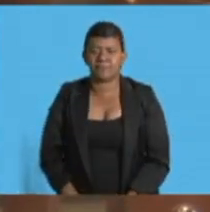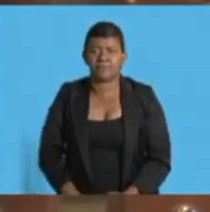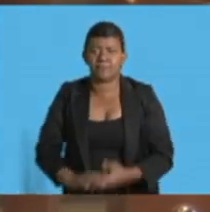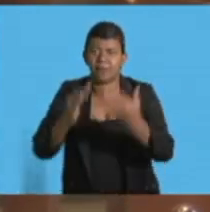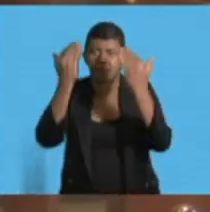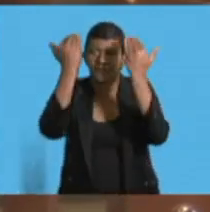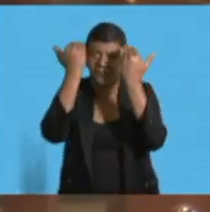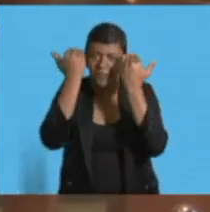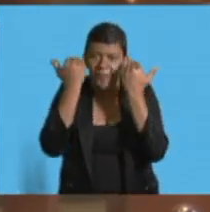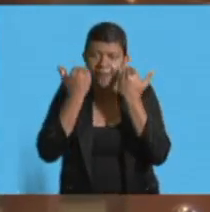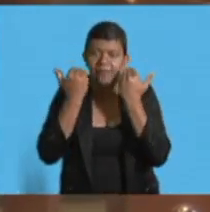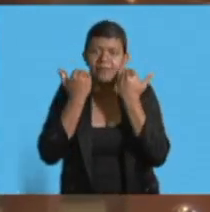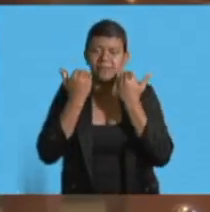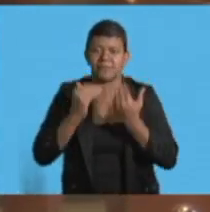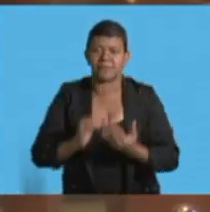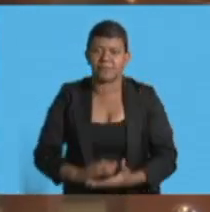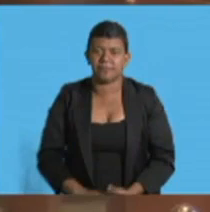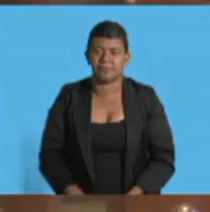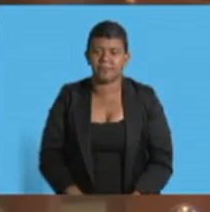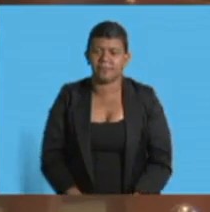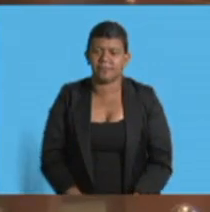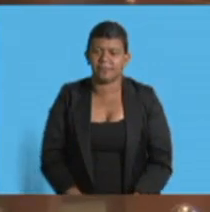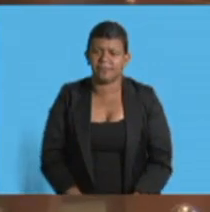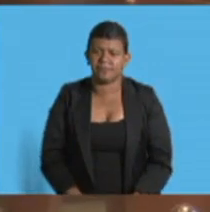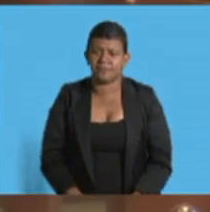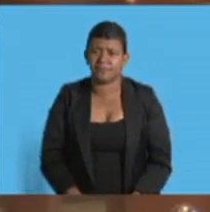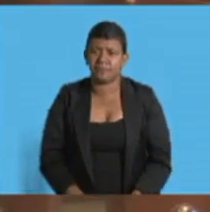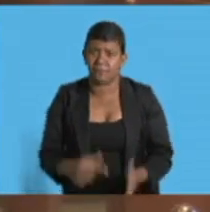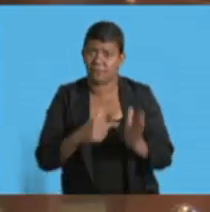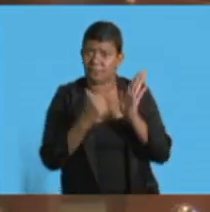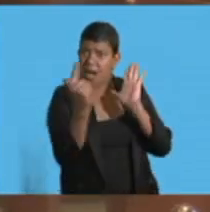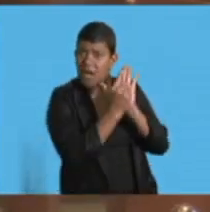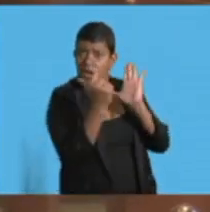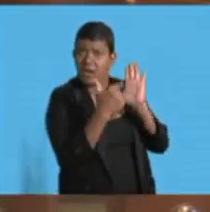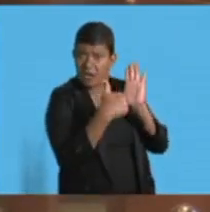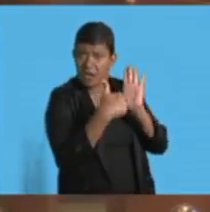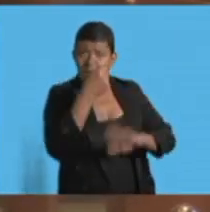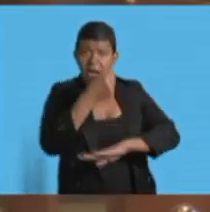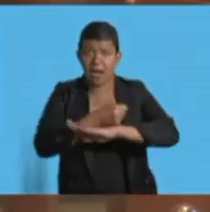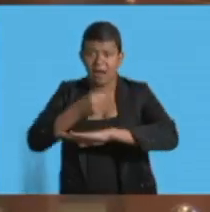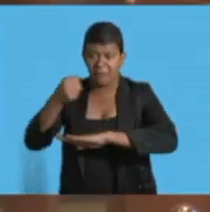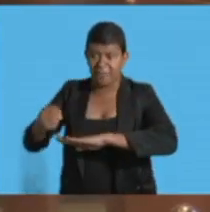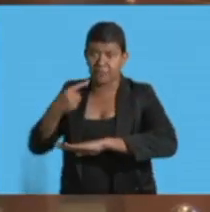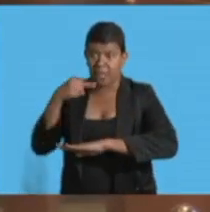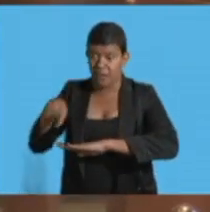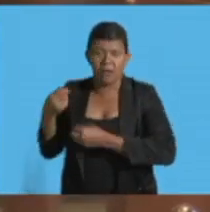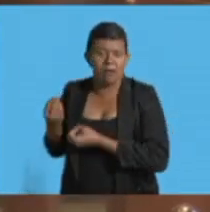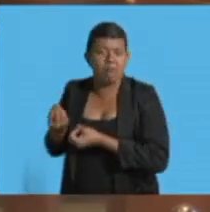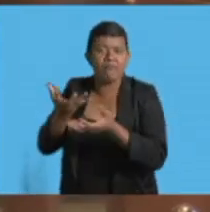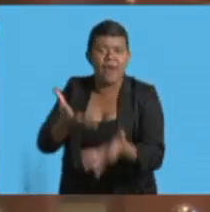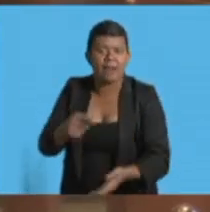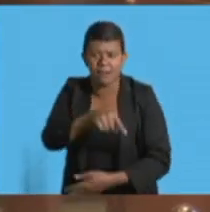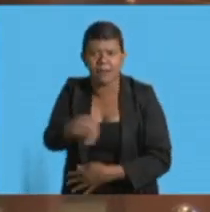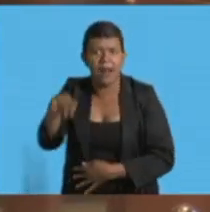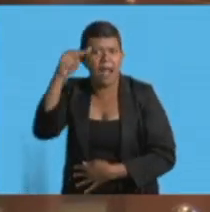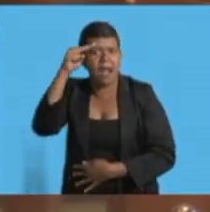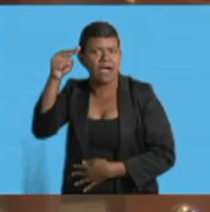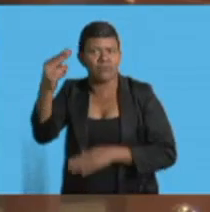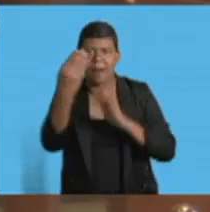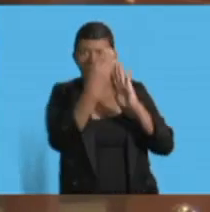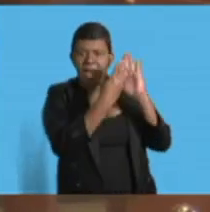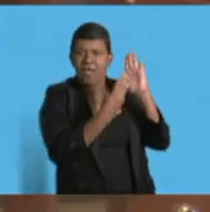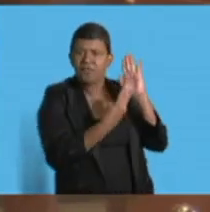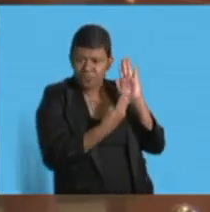it is the mandate of this government to provide a national budget annually and